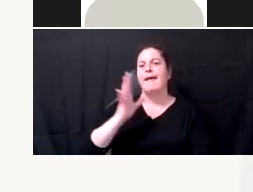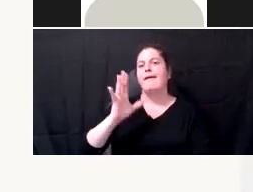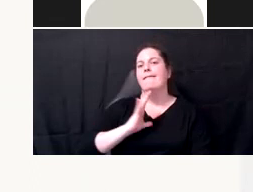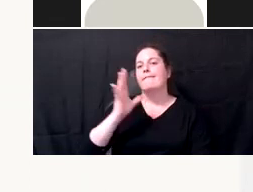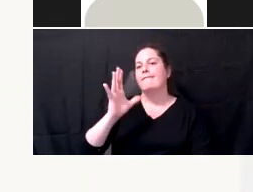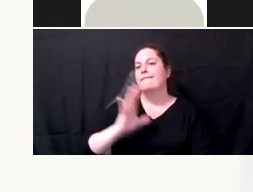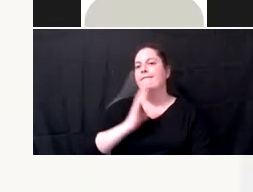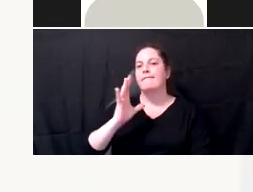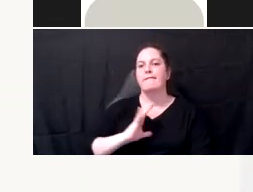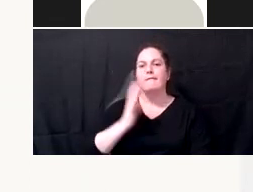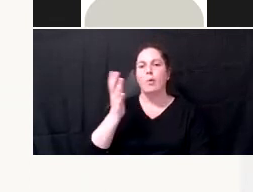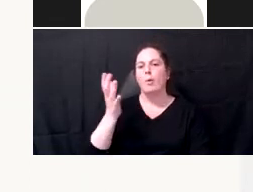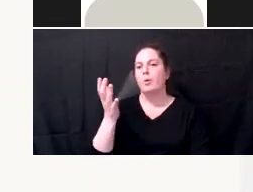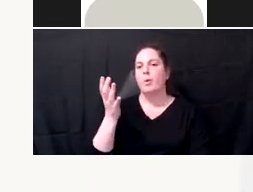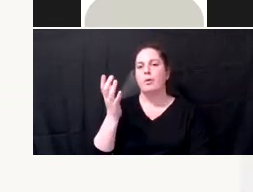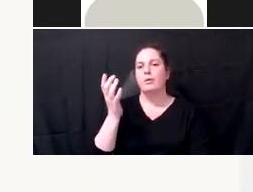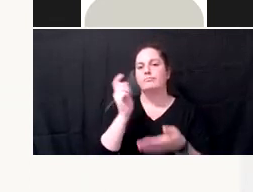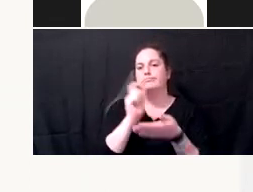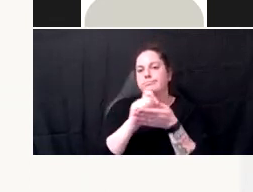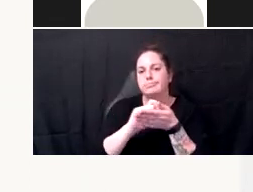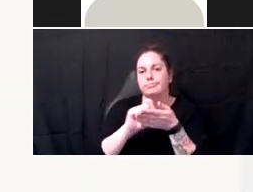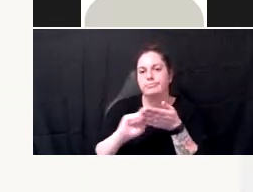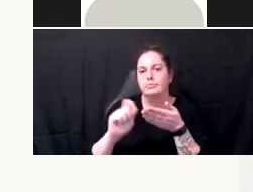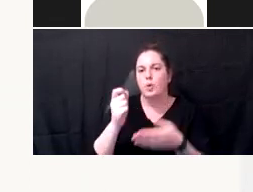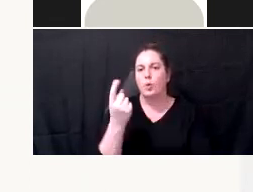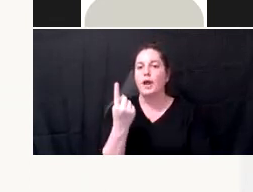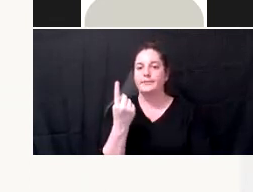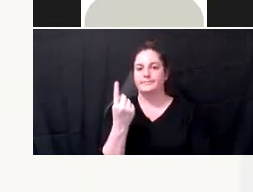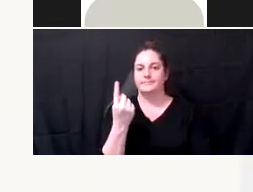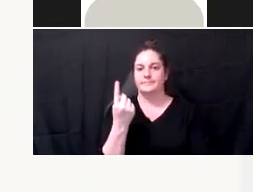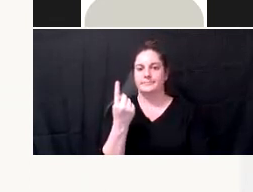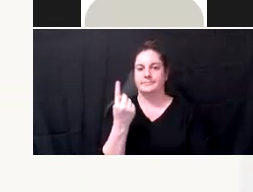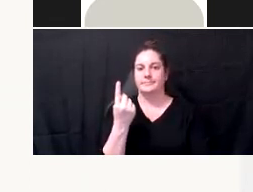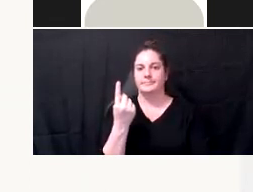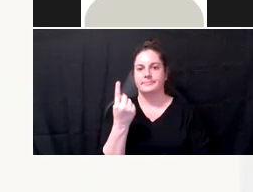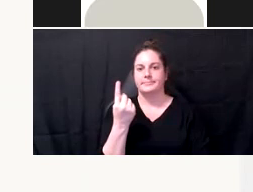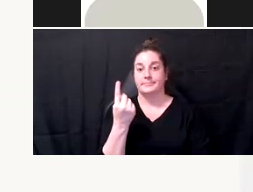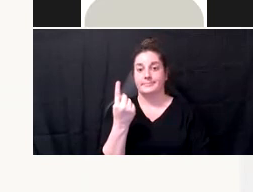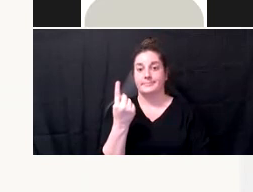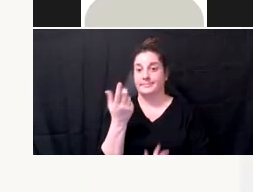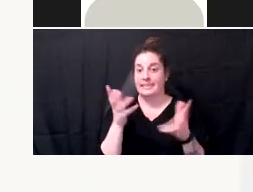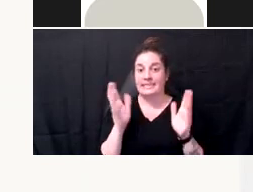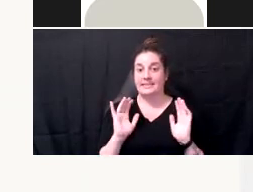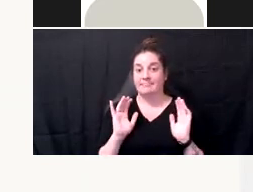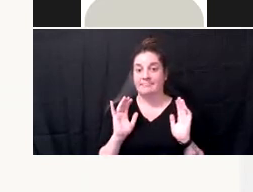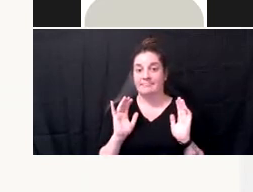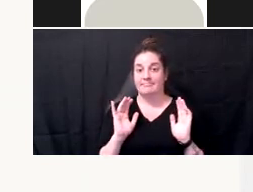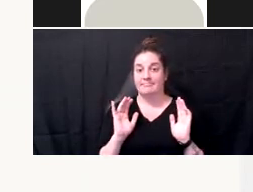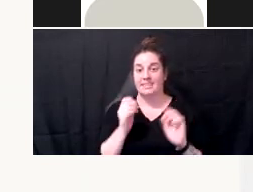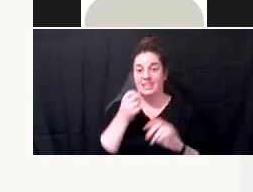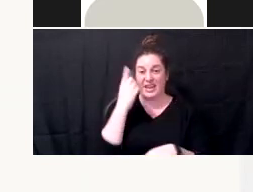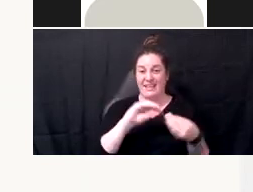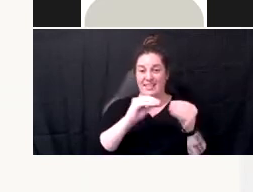writing one. Well, that's a beautiful thing because the number one,